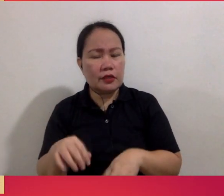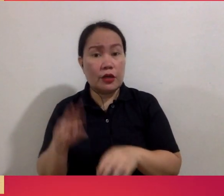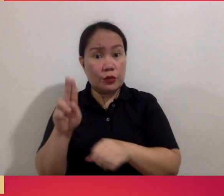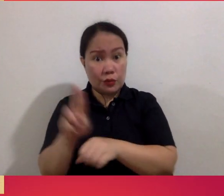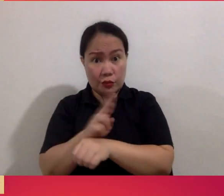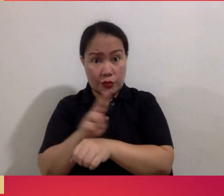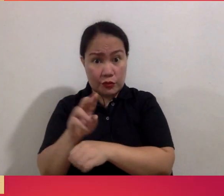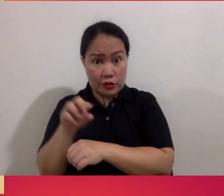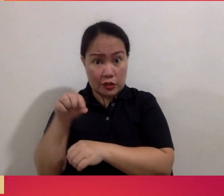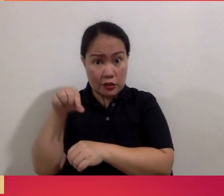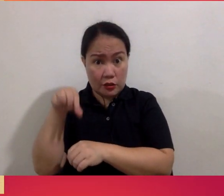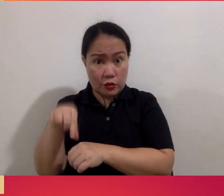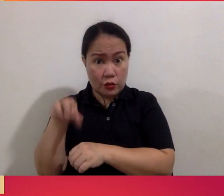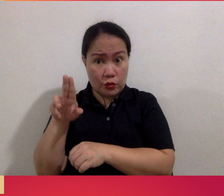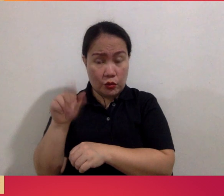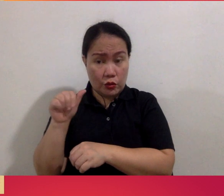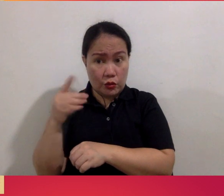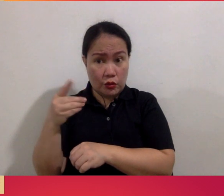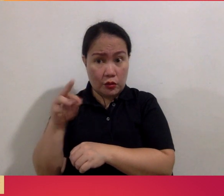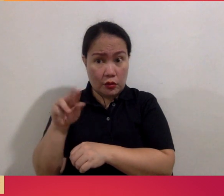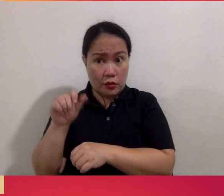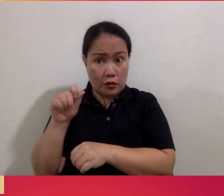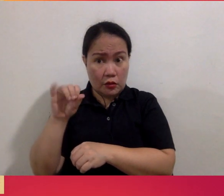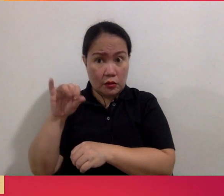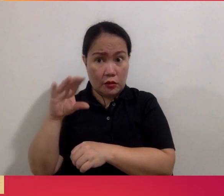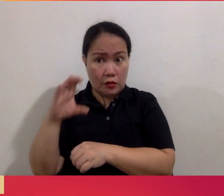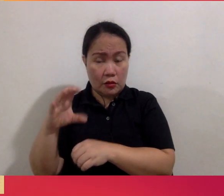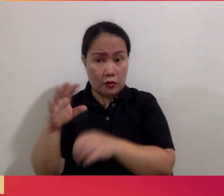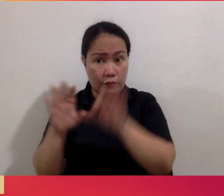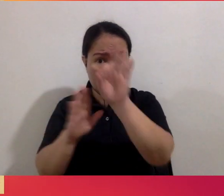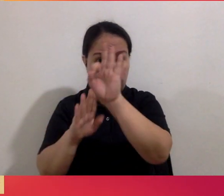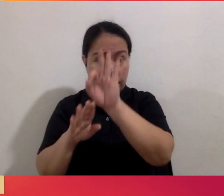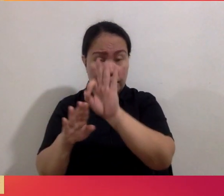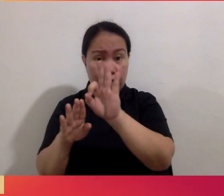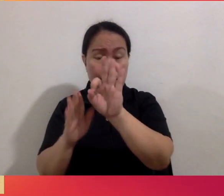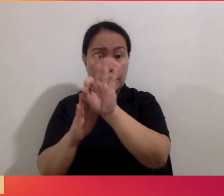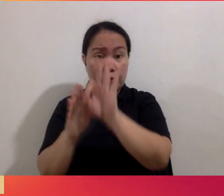Gamit si quadratic formula, masusolve natin yung equation na to.